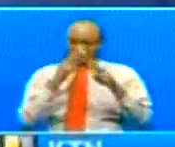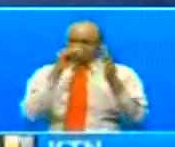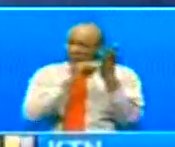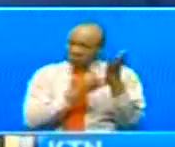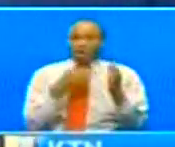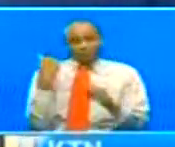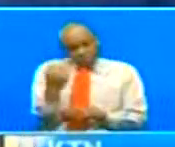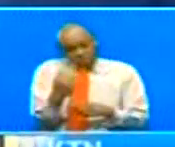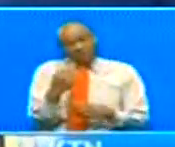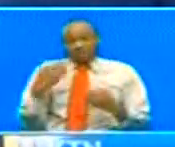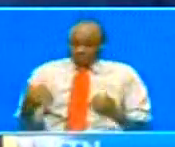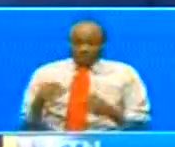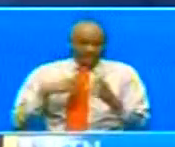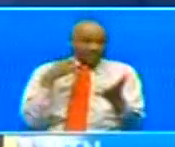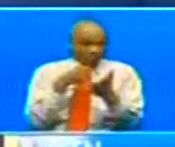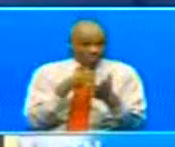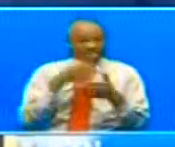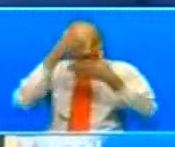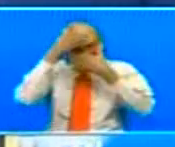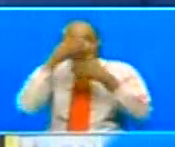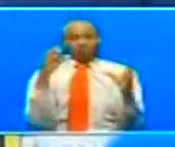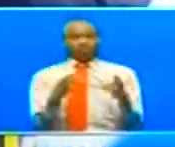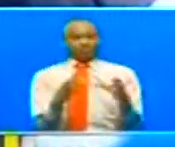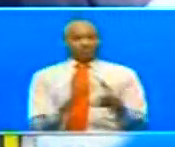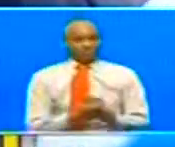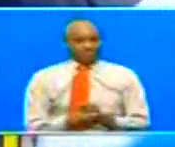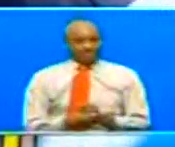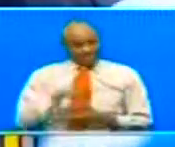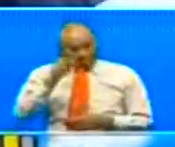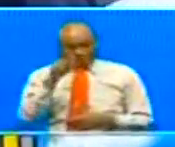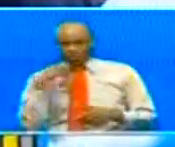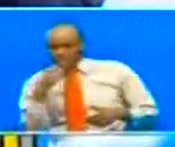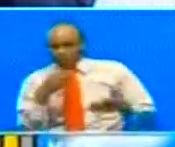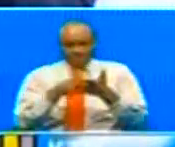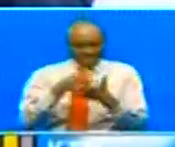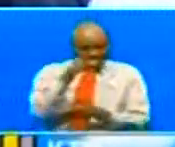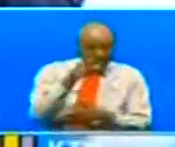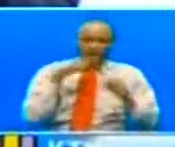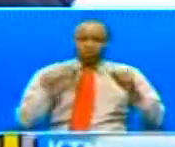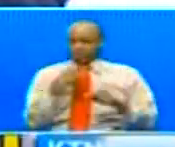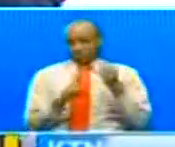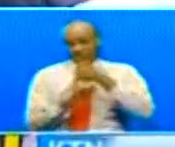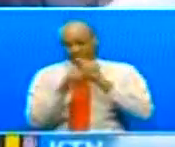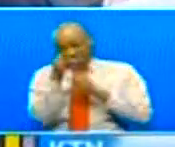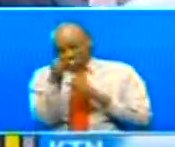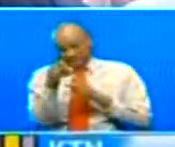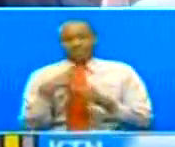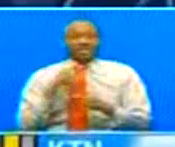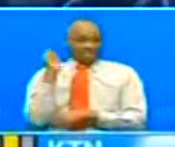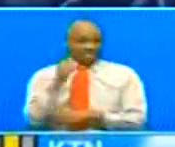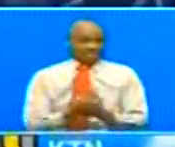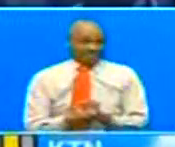youth suspected to be members of the Al-Shabaab militant group, their financiers, and supporters of terror activities in the